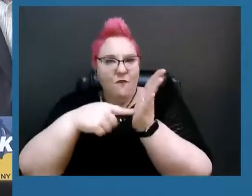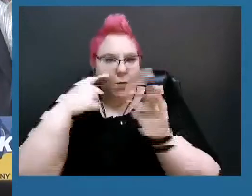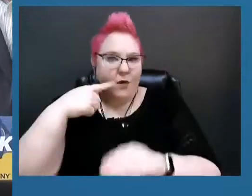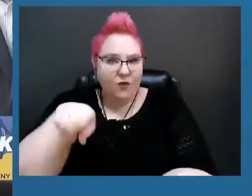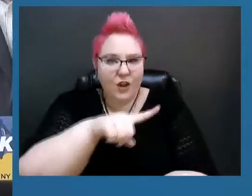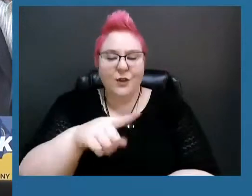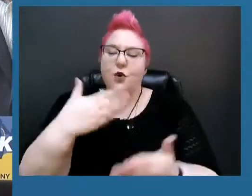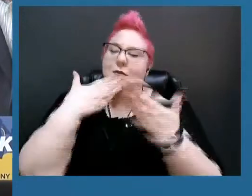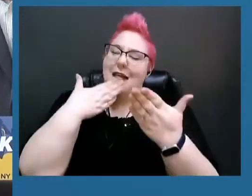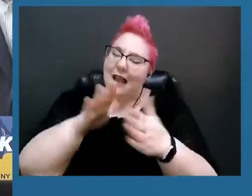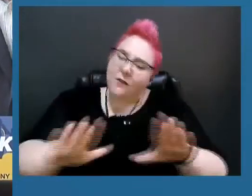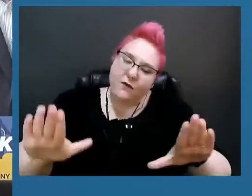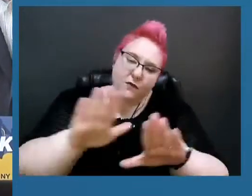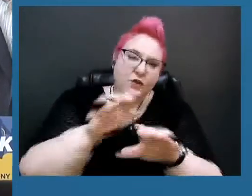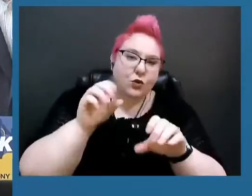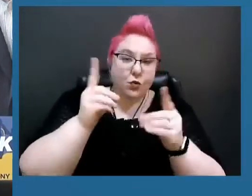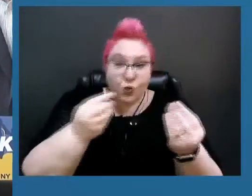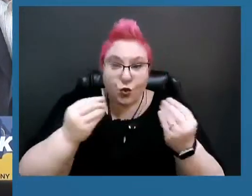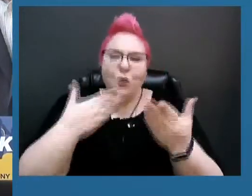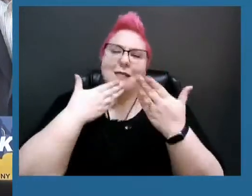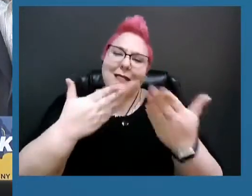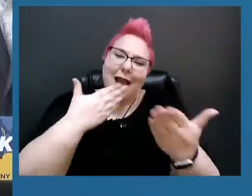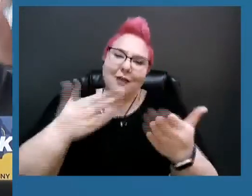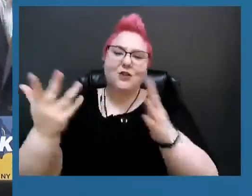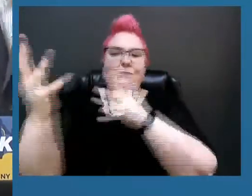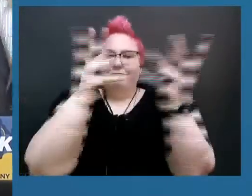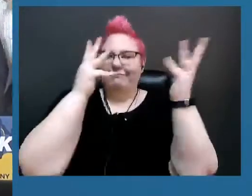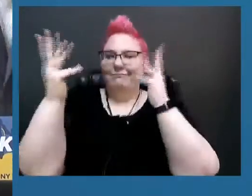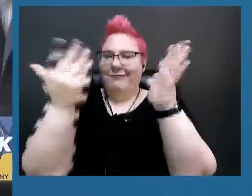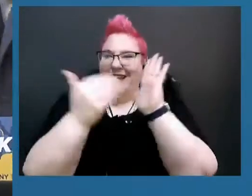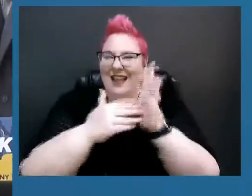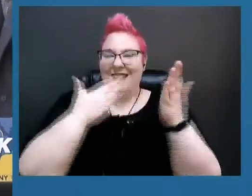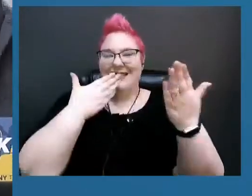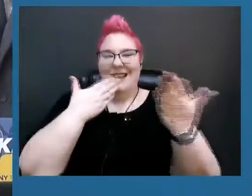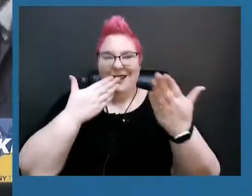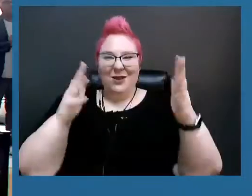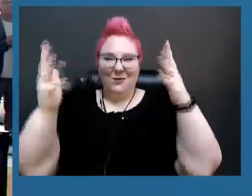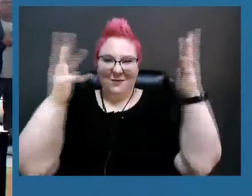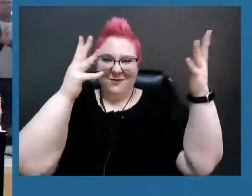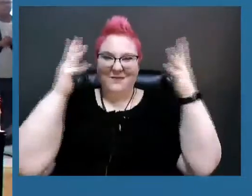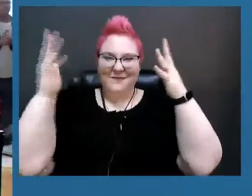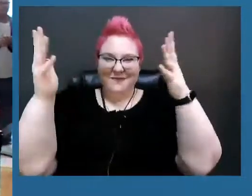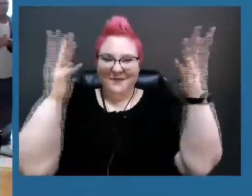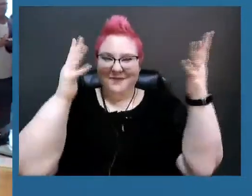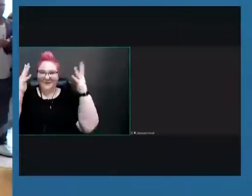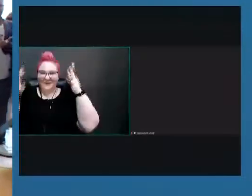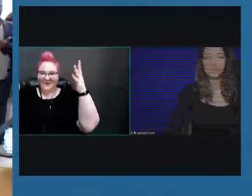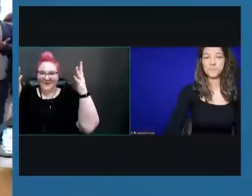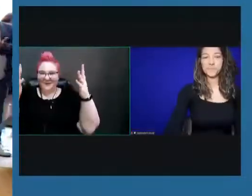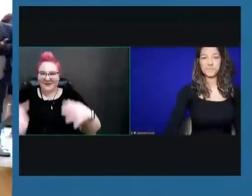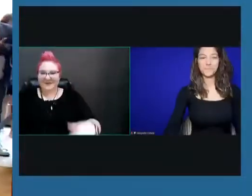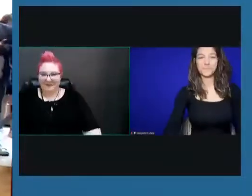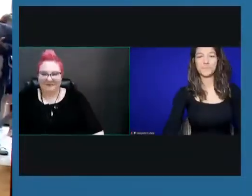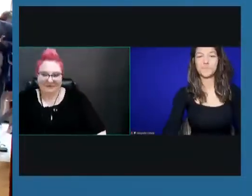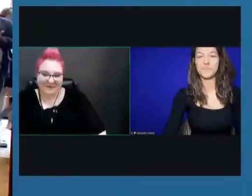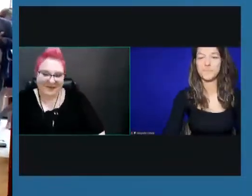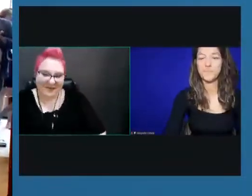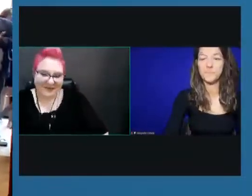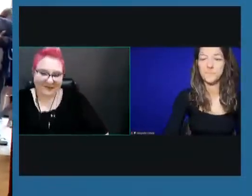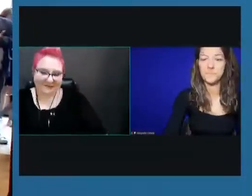do. I'm grateful. Let's give yourselves another round of applause. Thank you, everybody. Thank you.